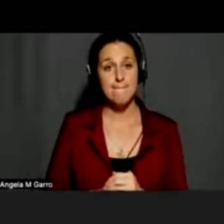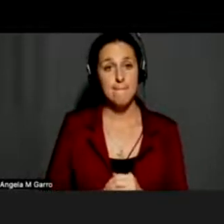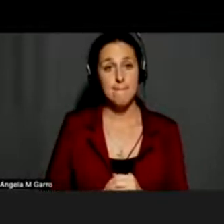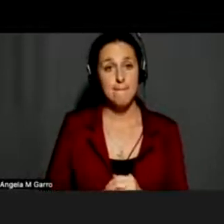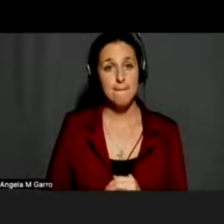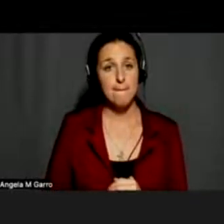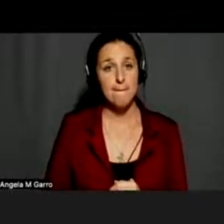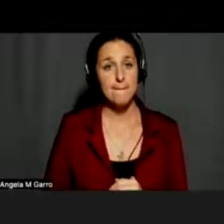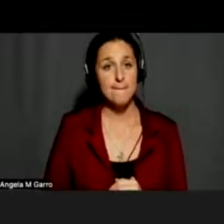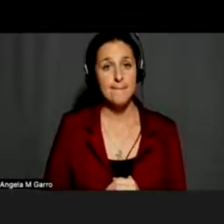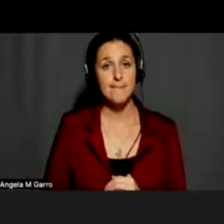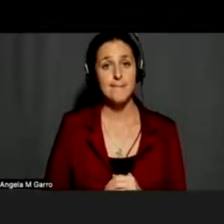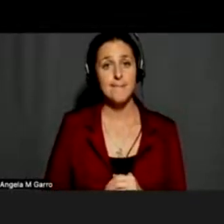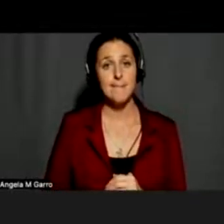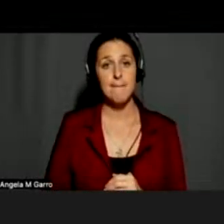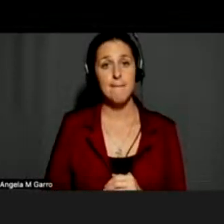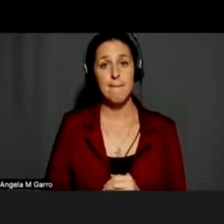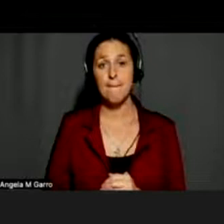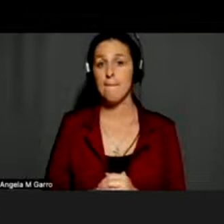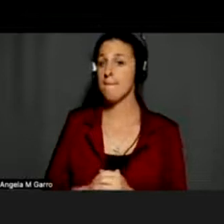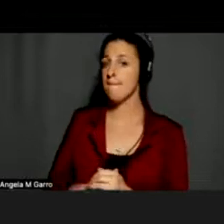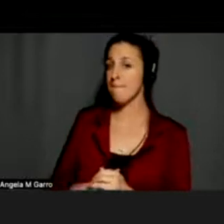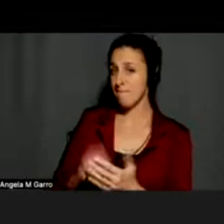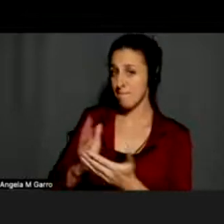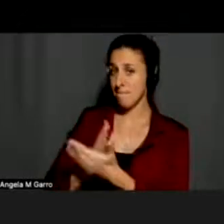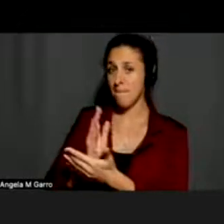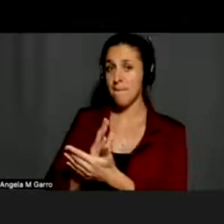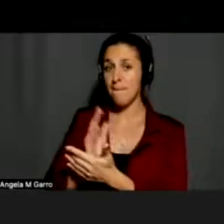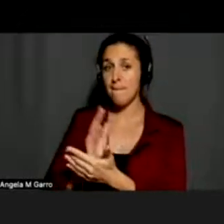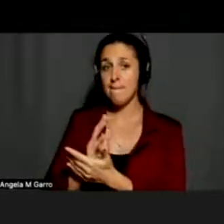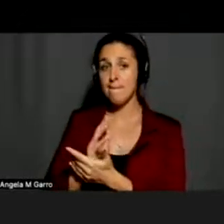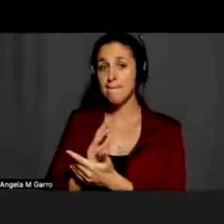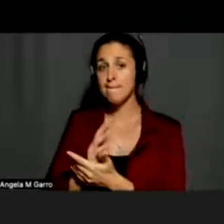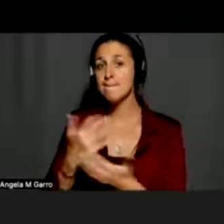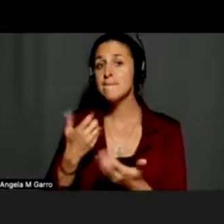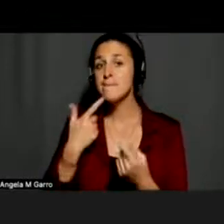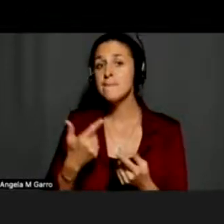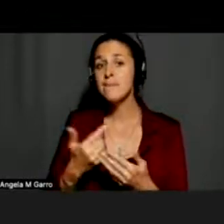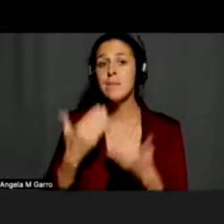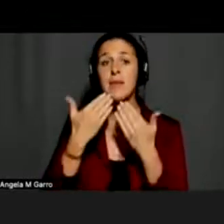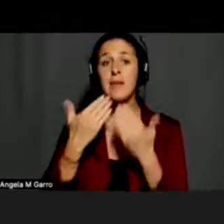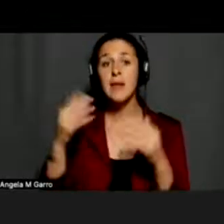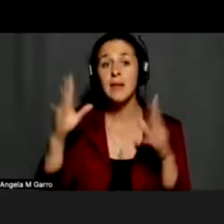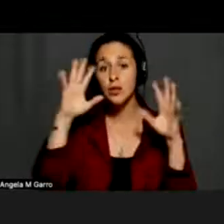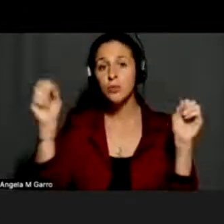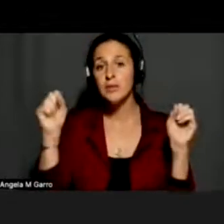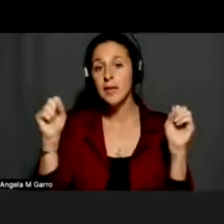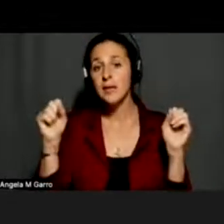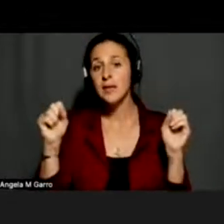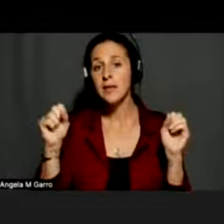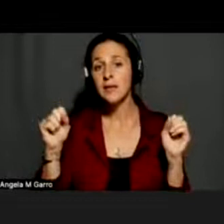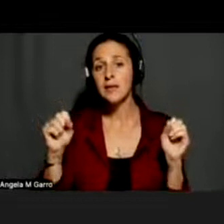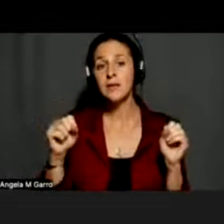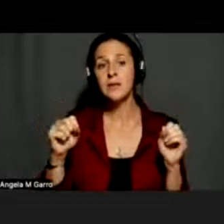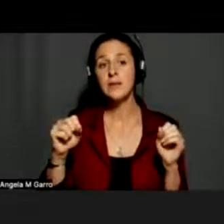I'll wrap up and just say Thank you, Superintendent Ochoa, for all of your hard work